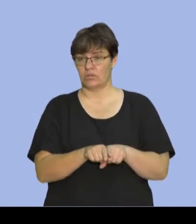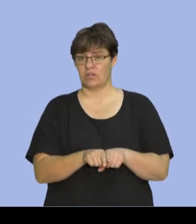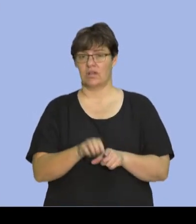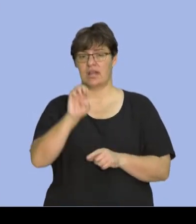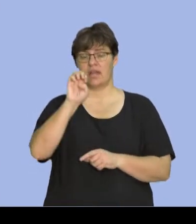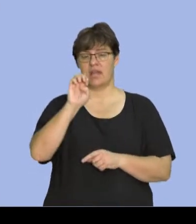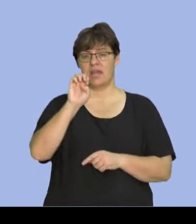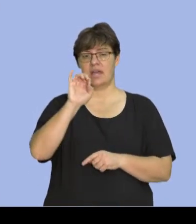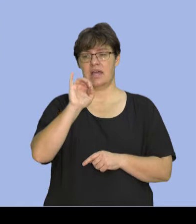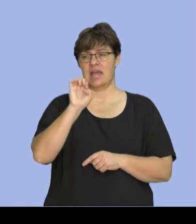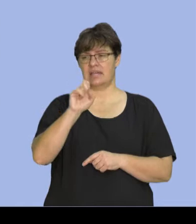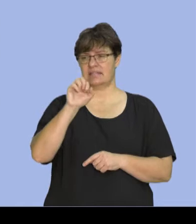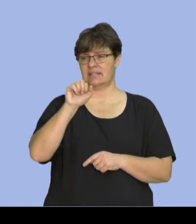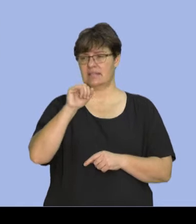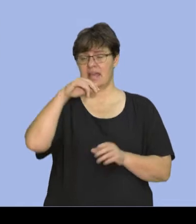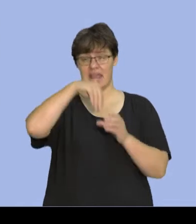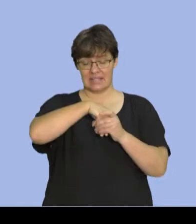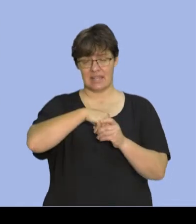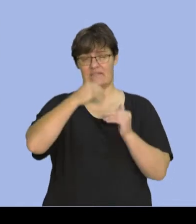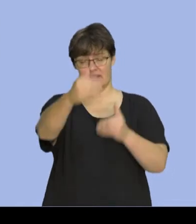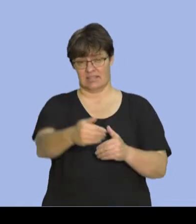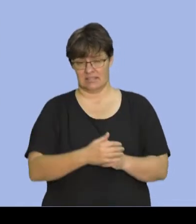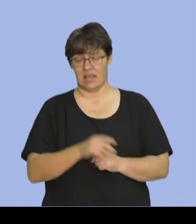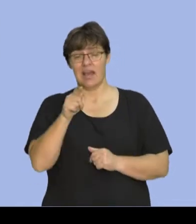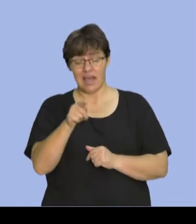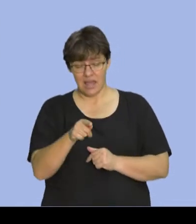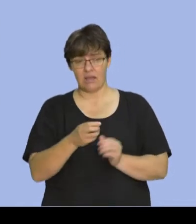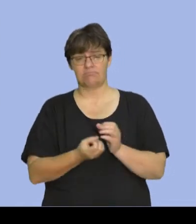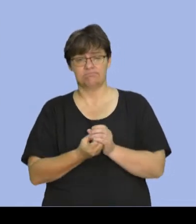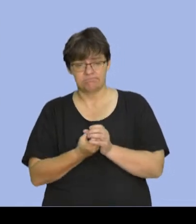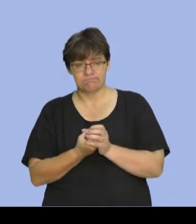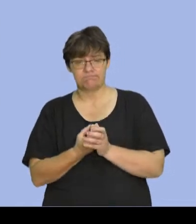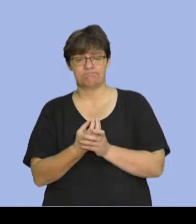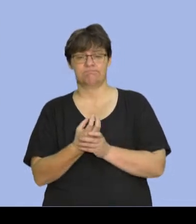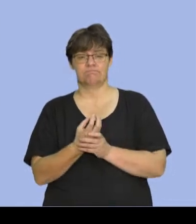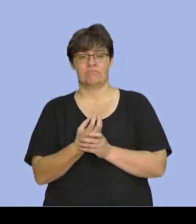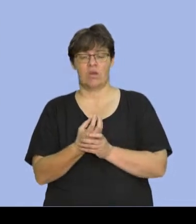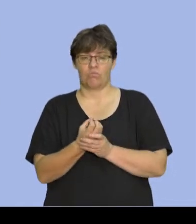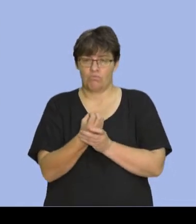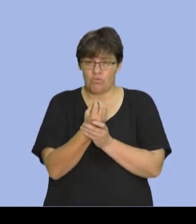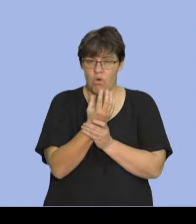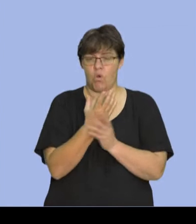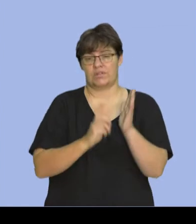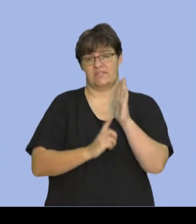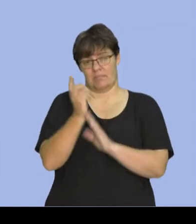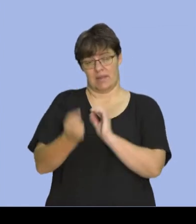interphase. It is during this stage that the cell undergoes growth and